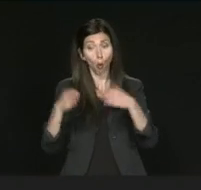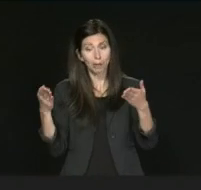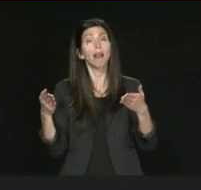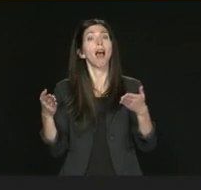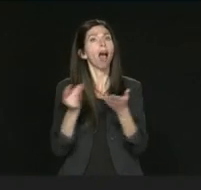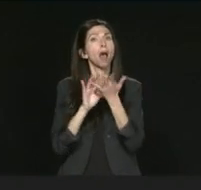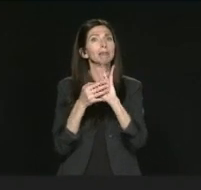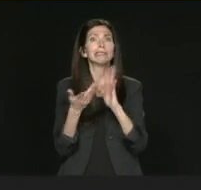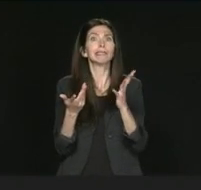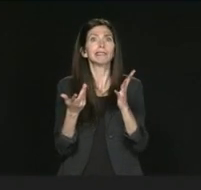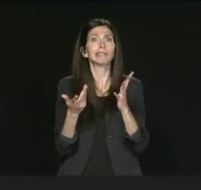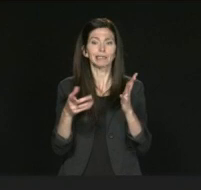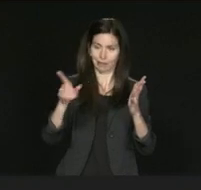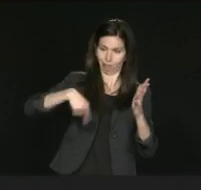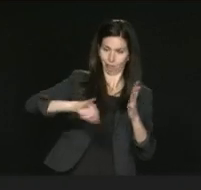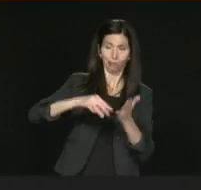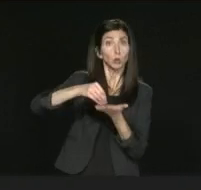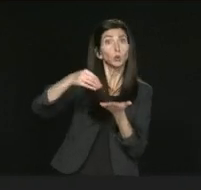telework and